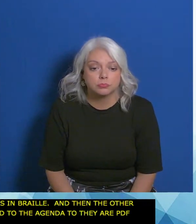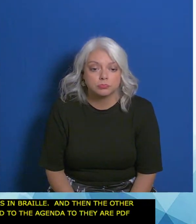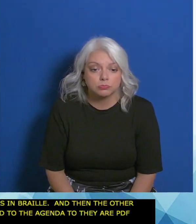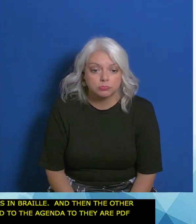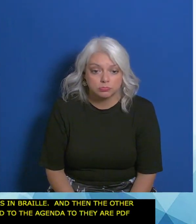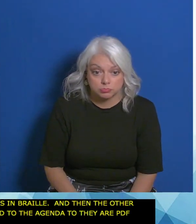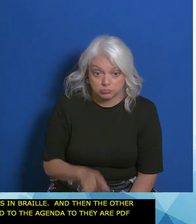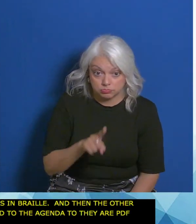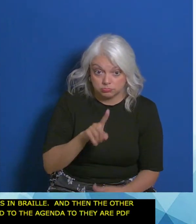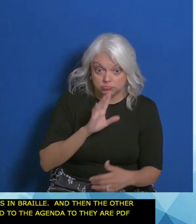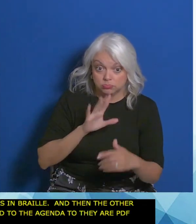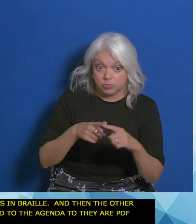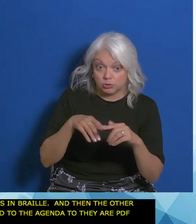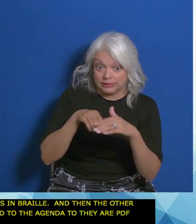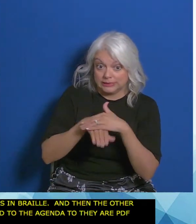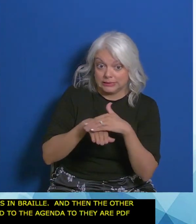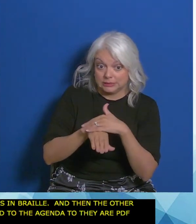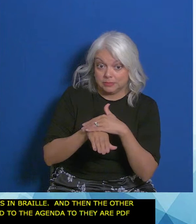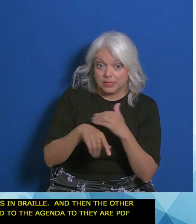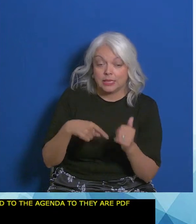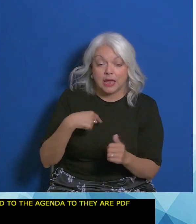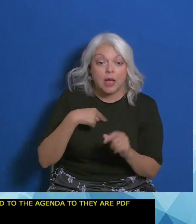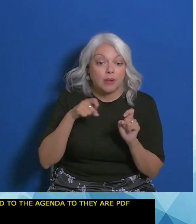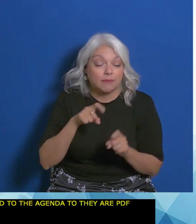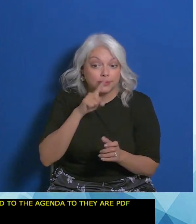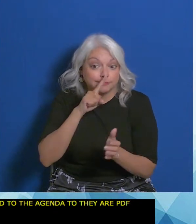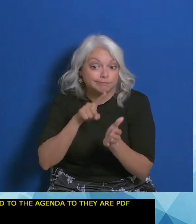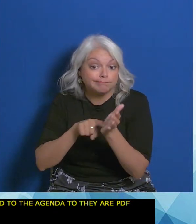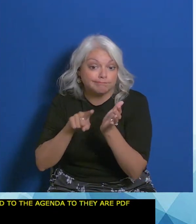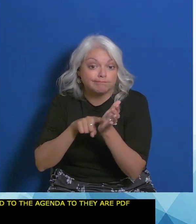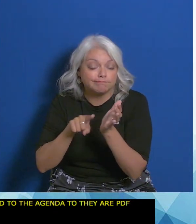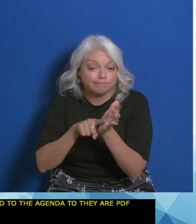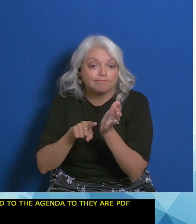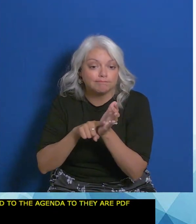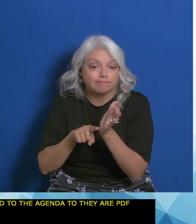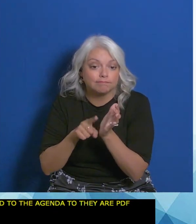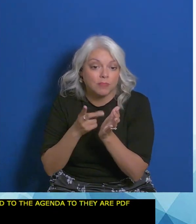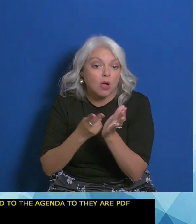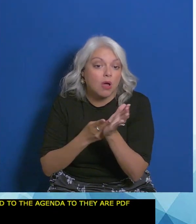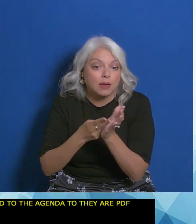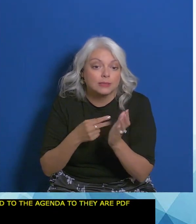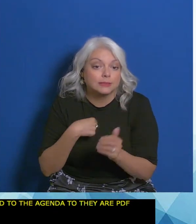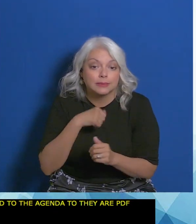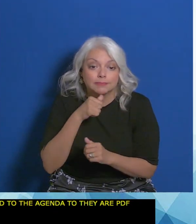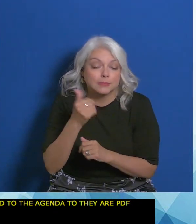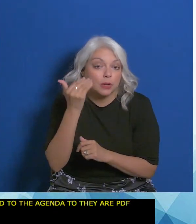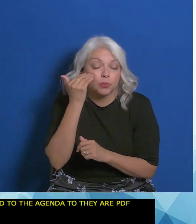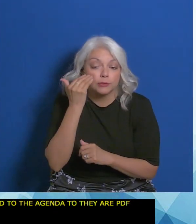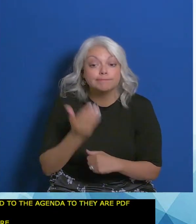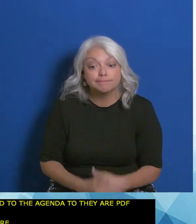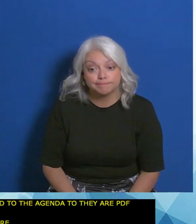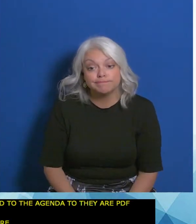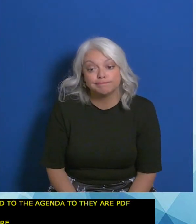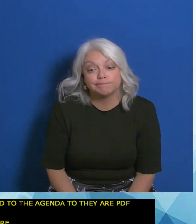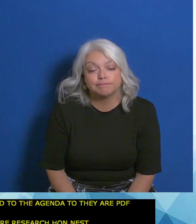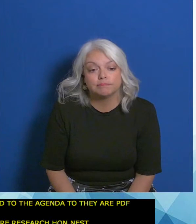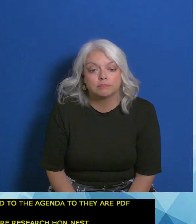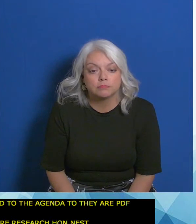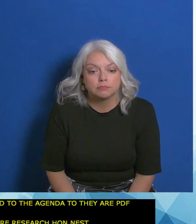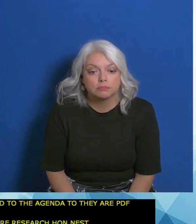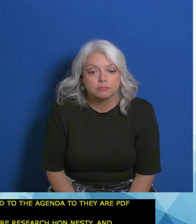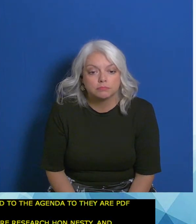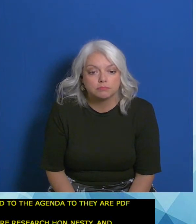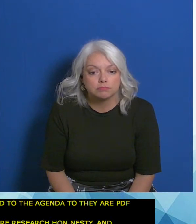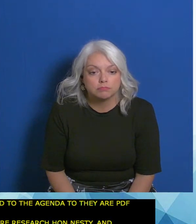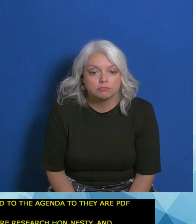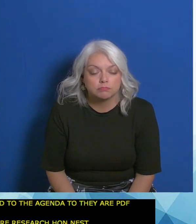So if we're discussing accessibility, I would have to do more research, honestly. I'm not aware of the accessibility of